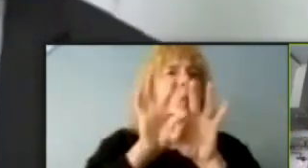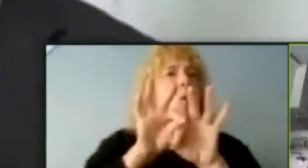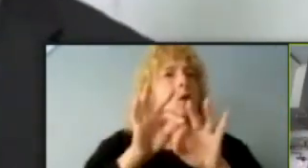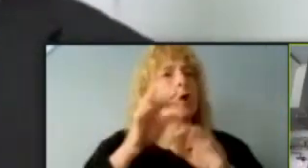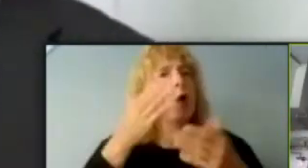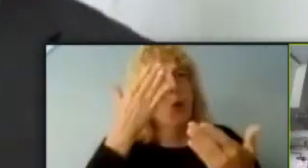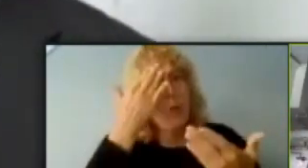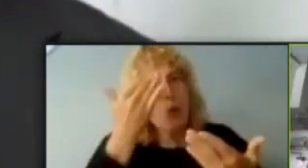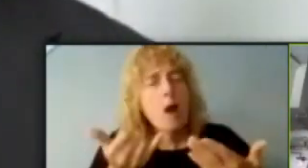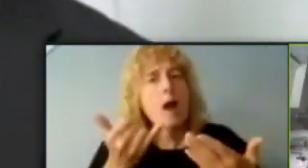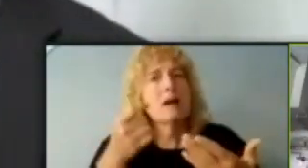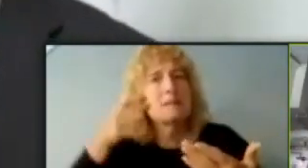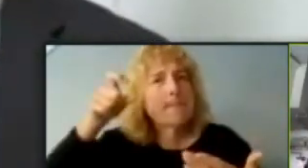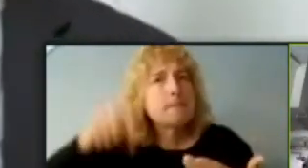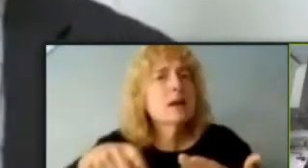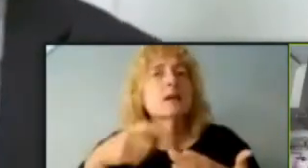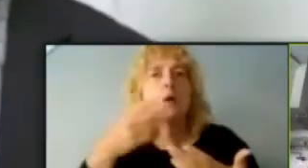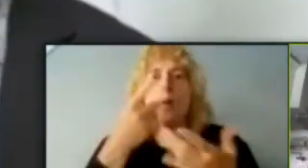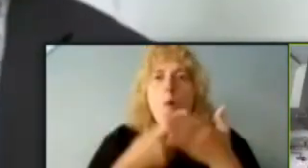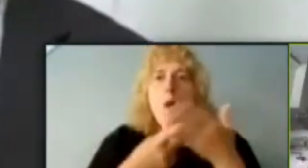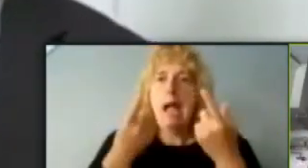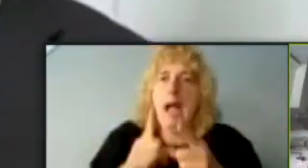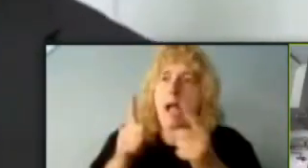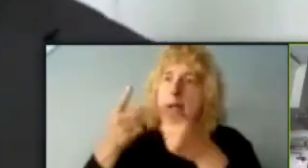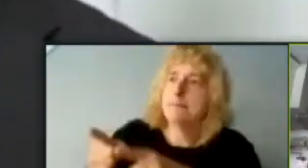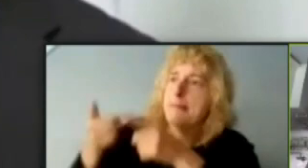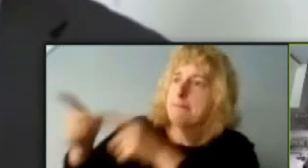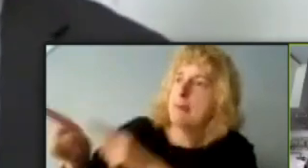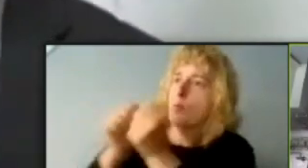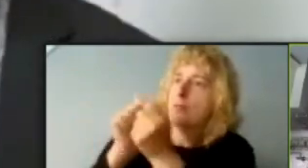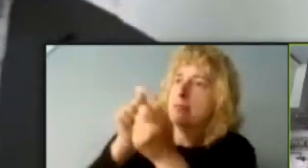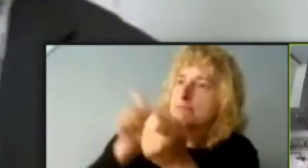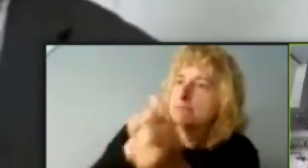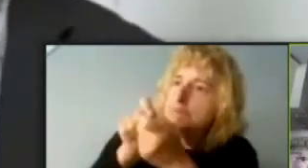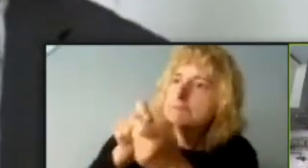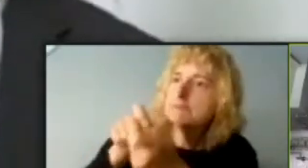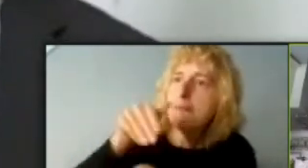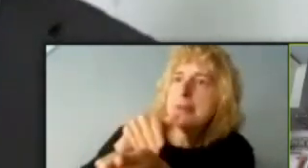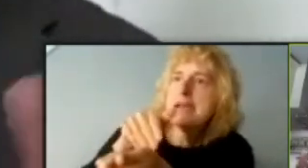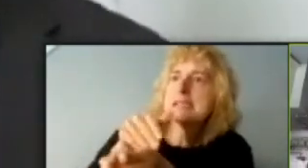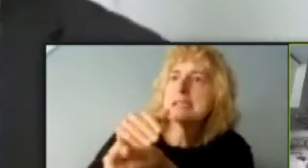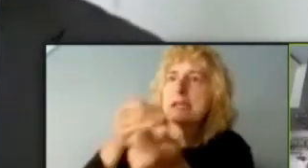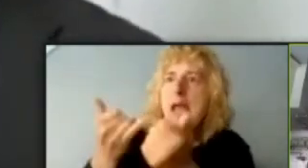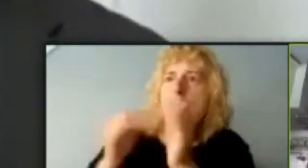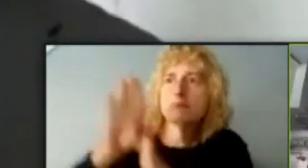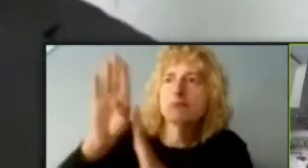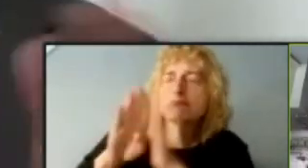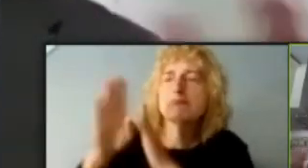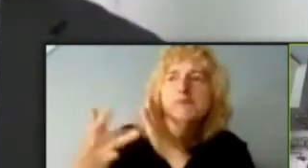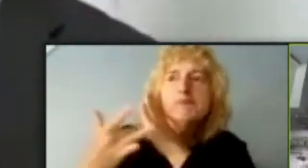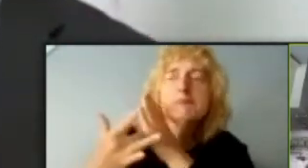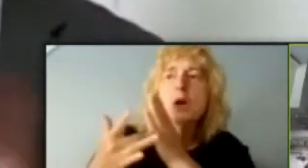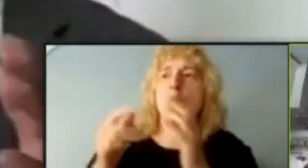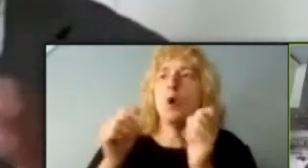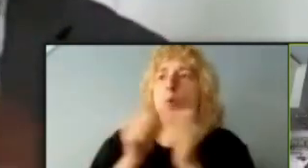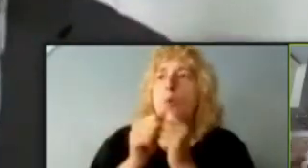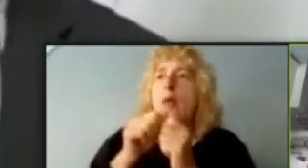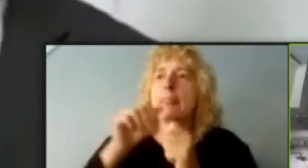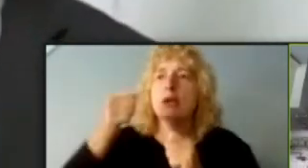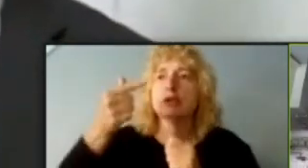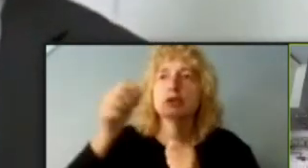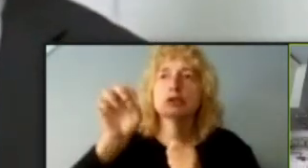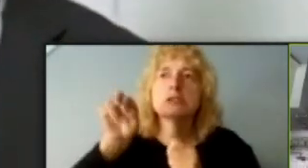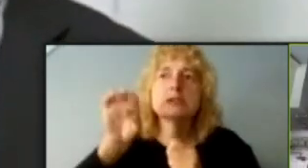what's happening with precision medicine, what's happening with gene editing. And then we started thinking about this in even a